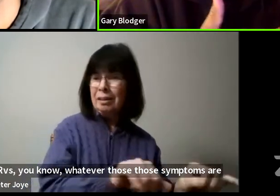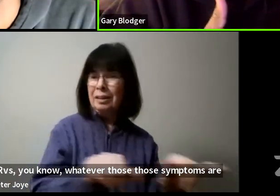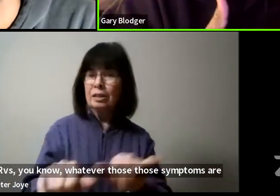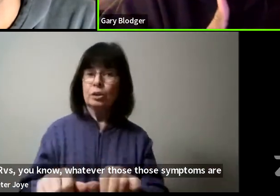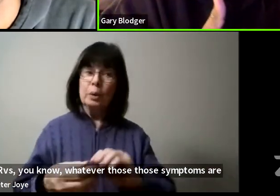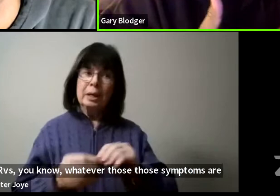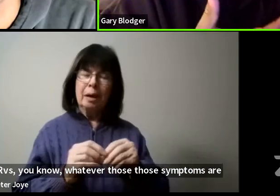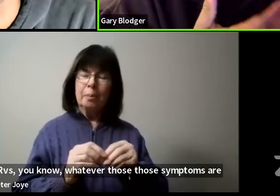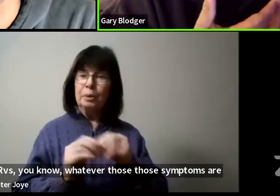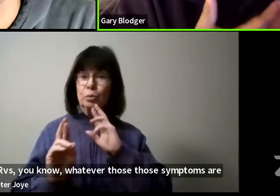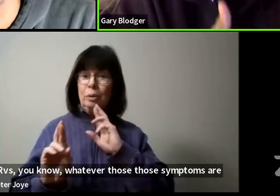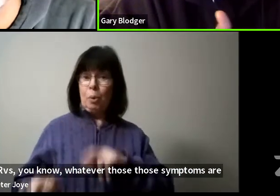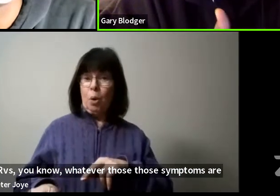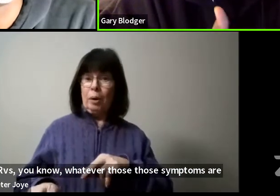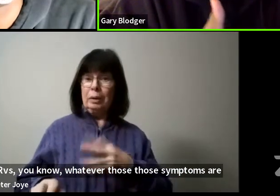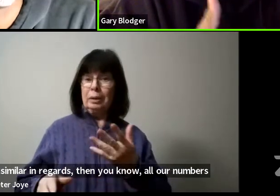reported,